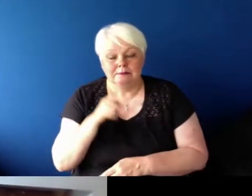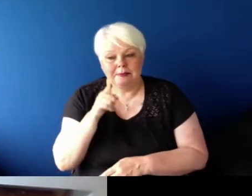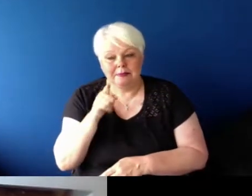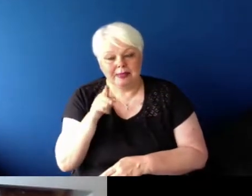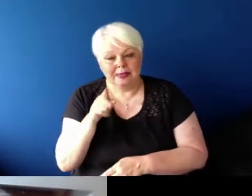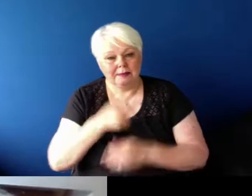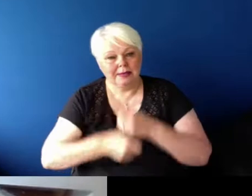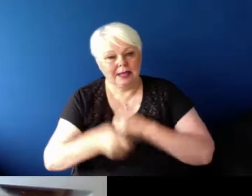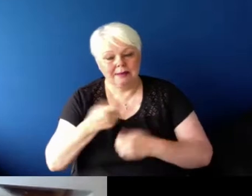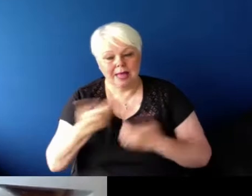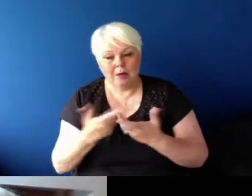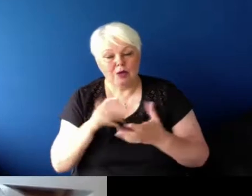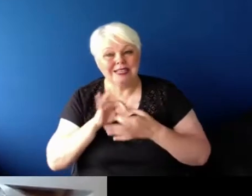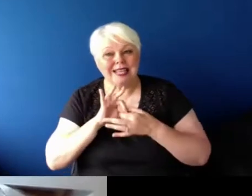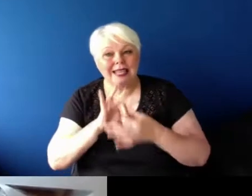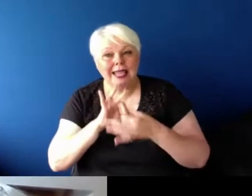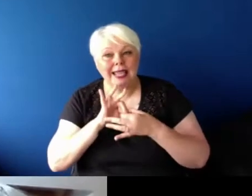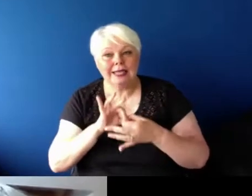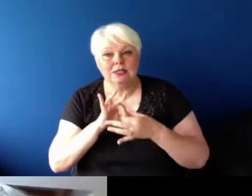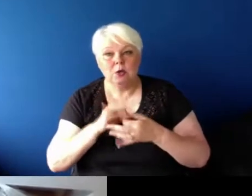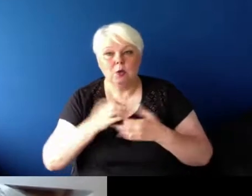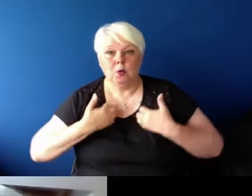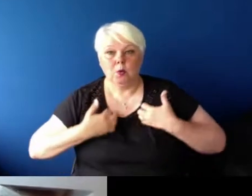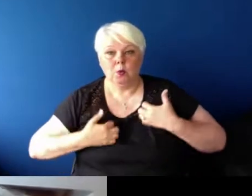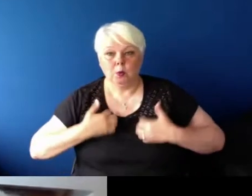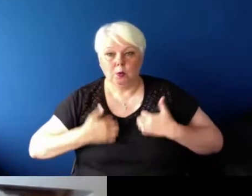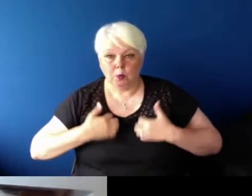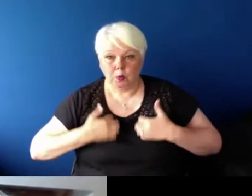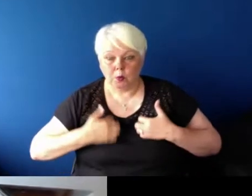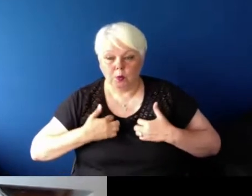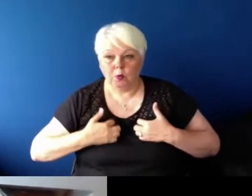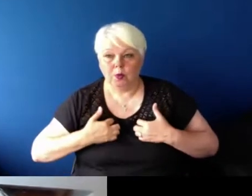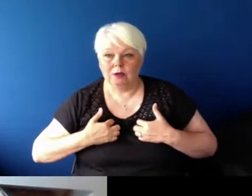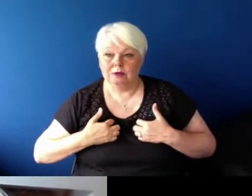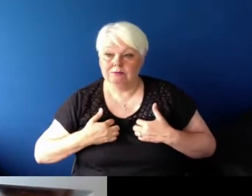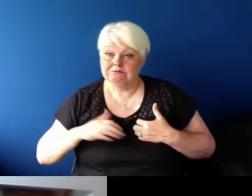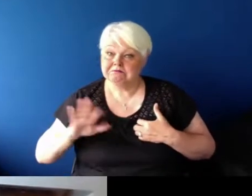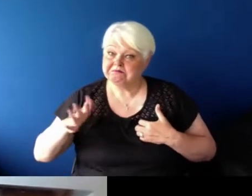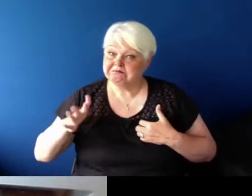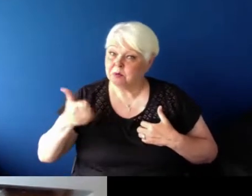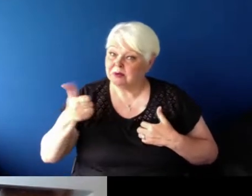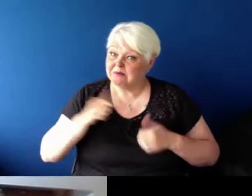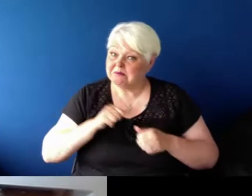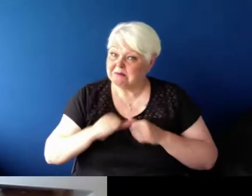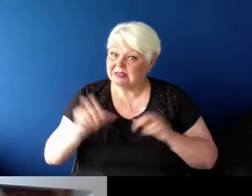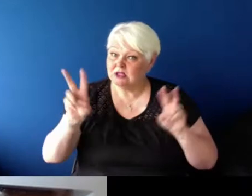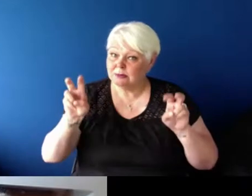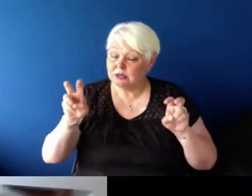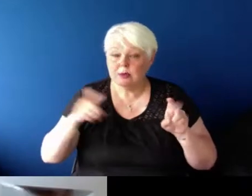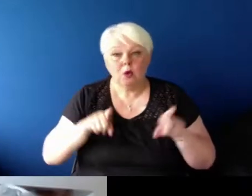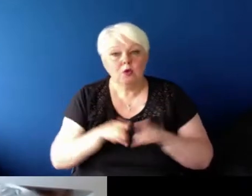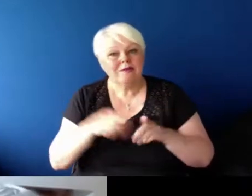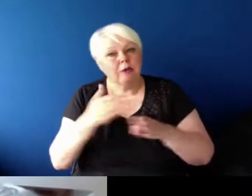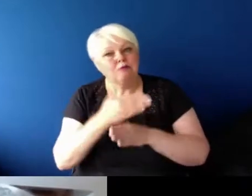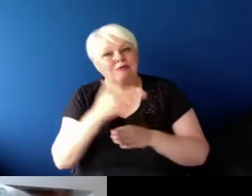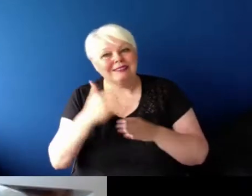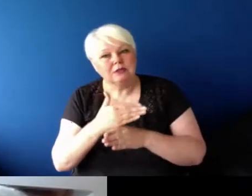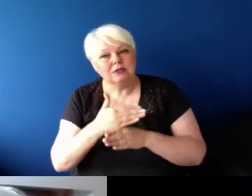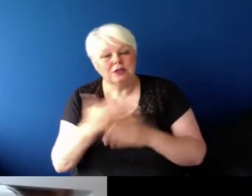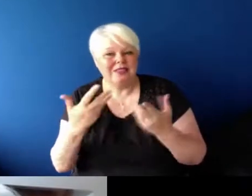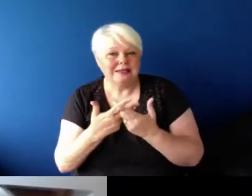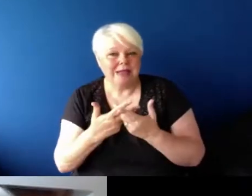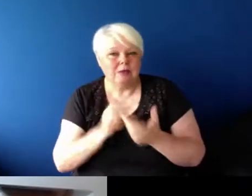of engaging with something that I was interested in and that I was reasonably good at, but also had some practical implications. So that's how the